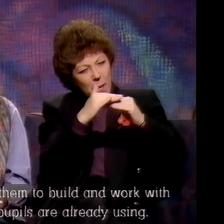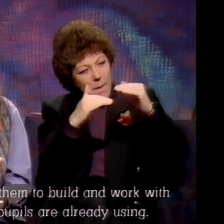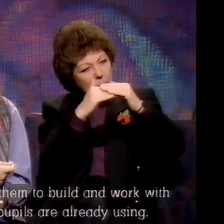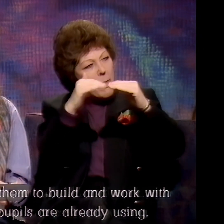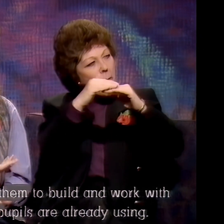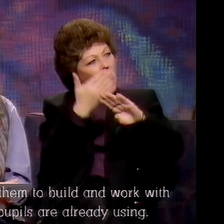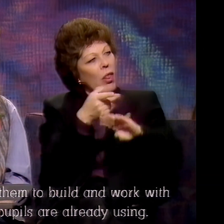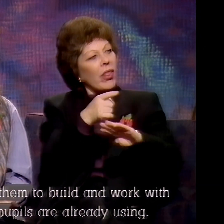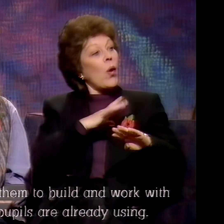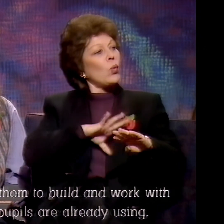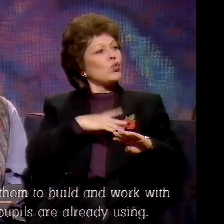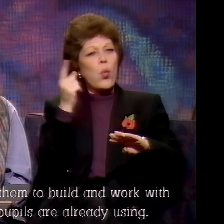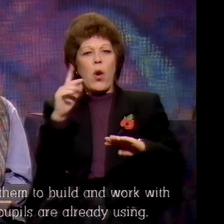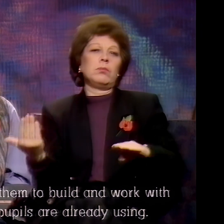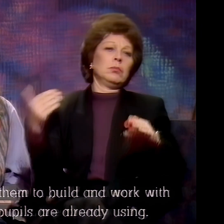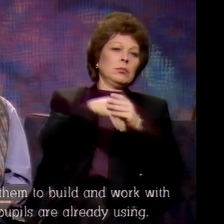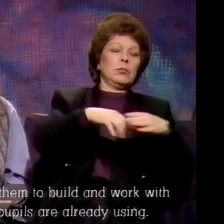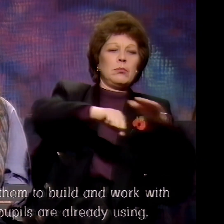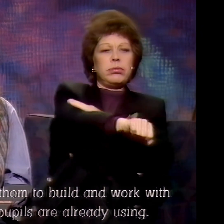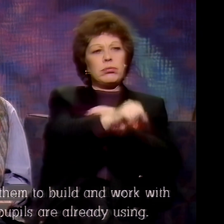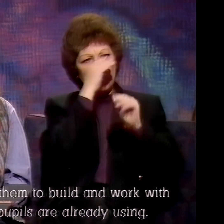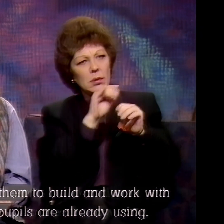certainly not to go in and teach British Sign Language.